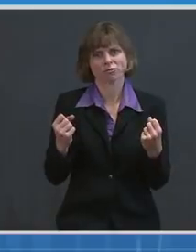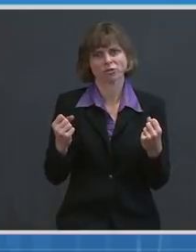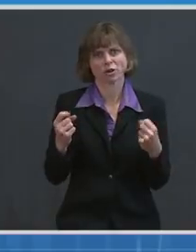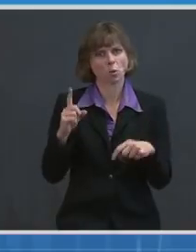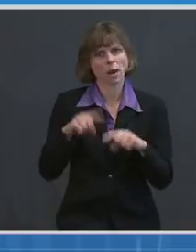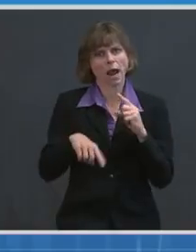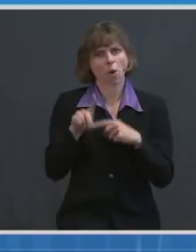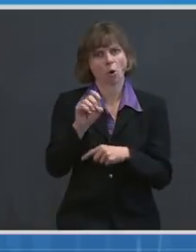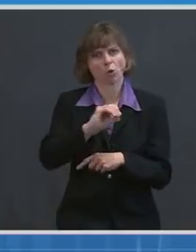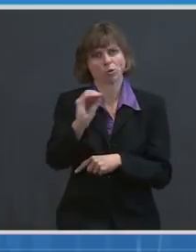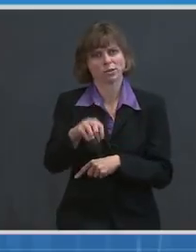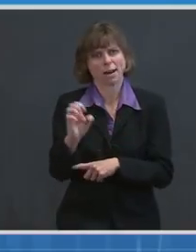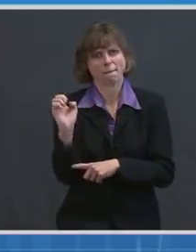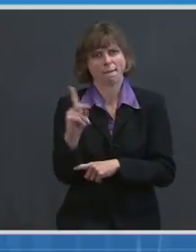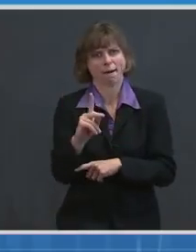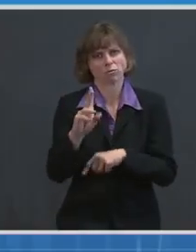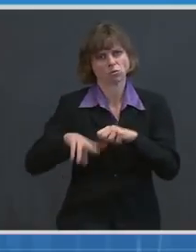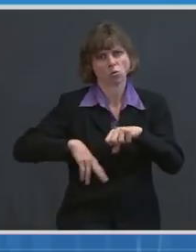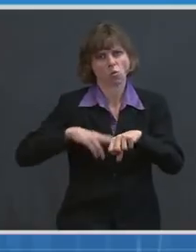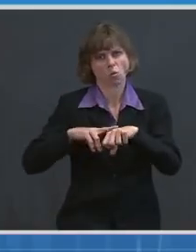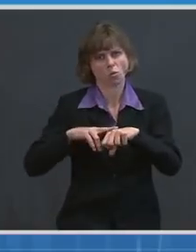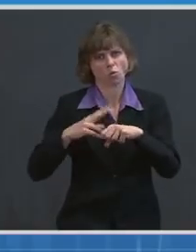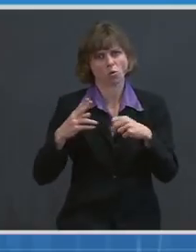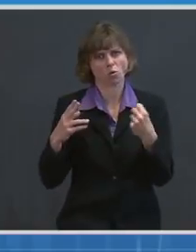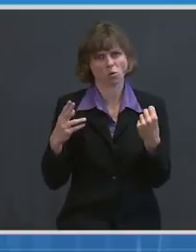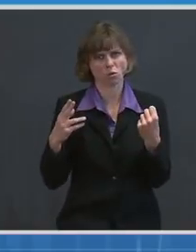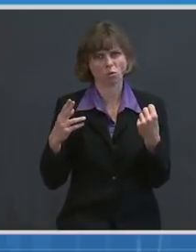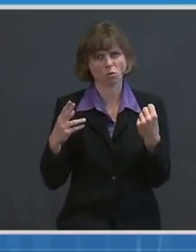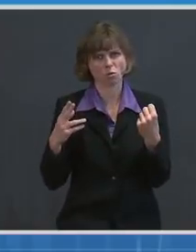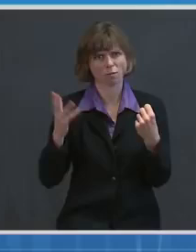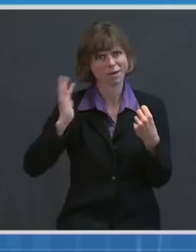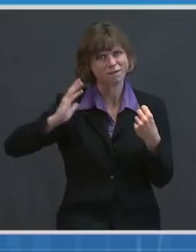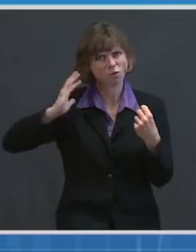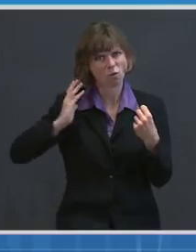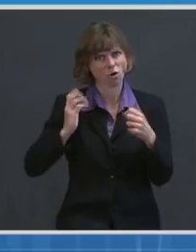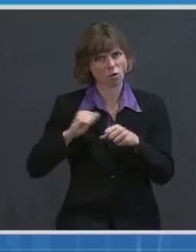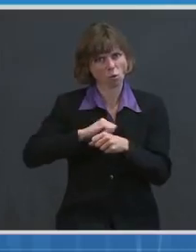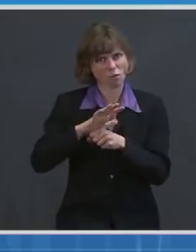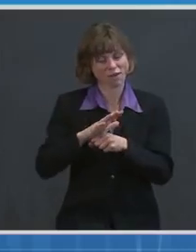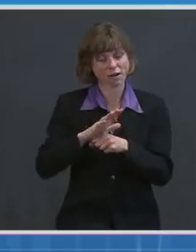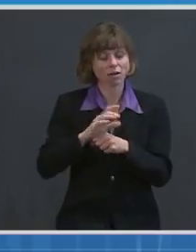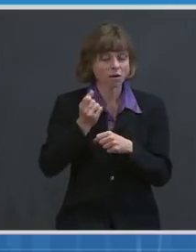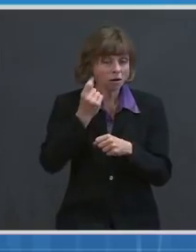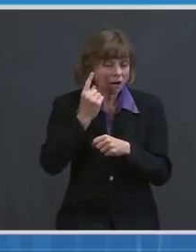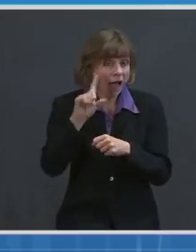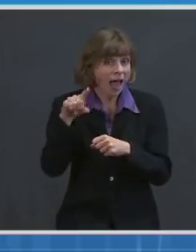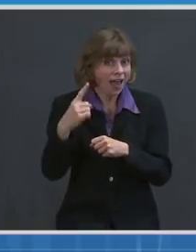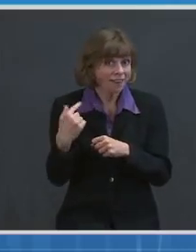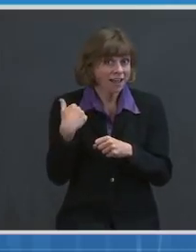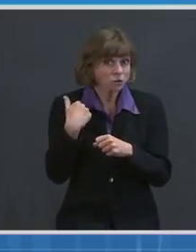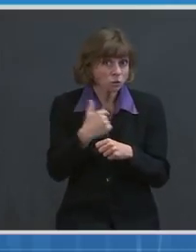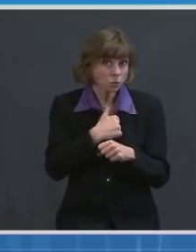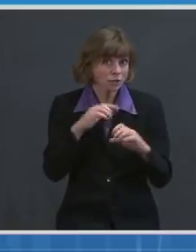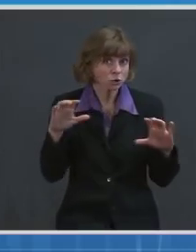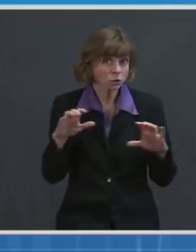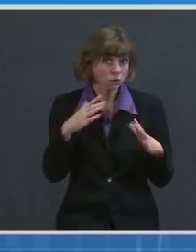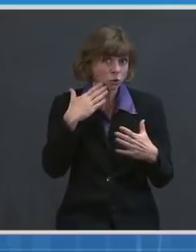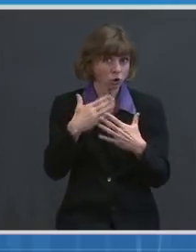back to a place where we are approaching where we were before COVID unless we do an important and good